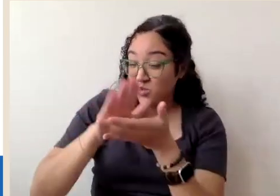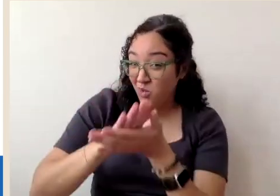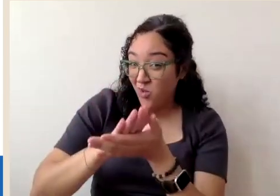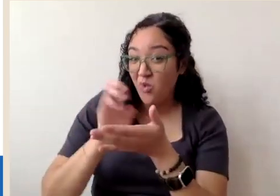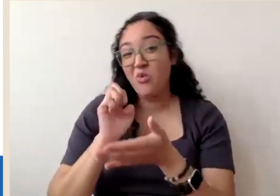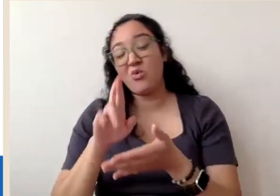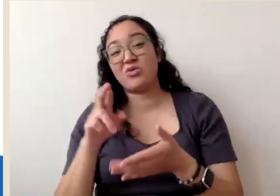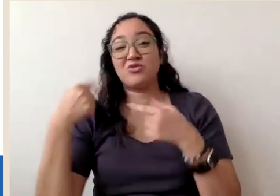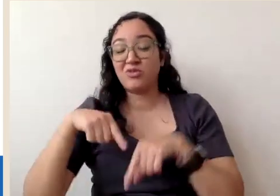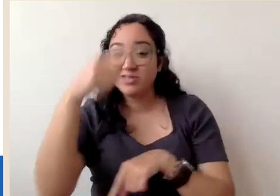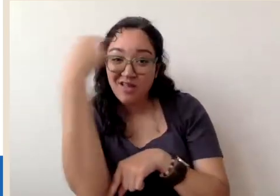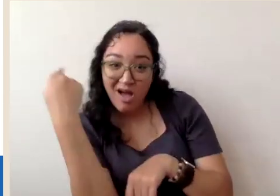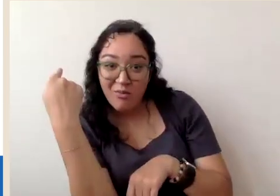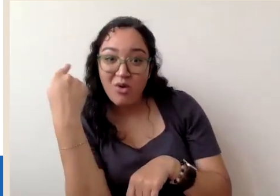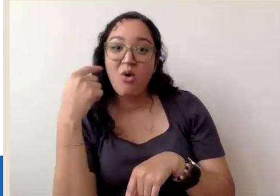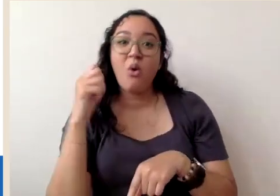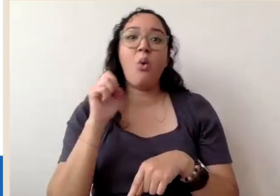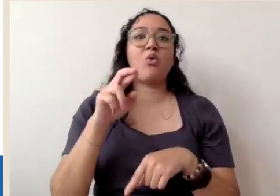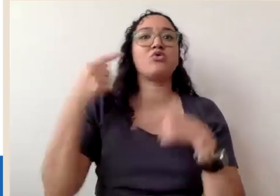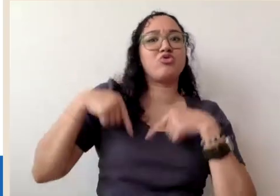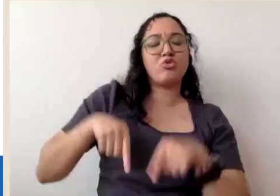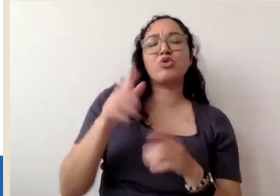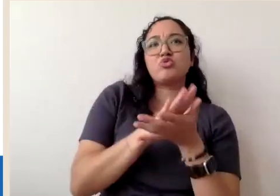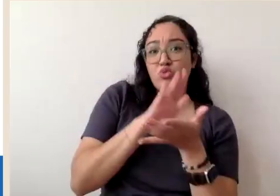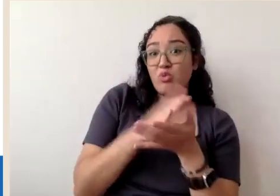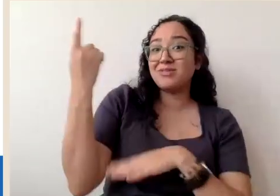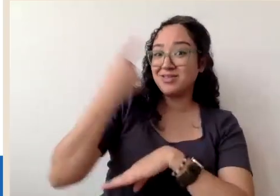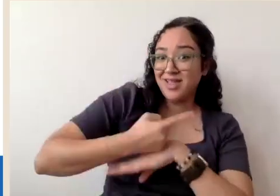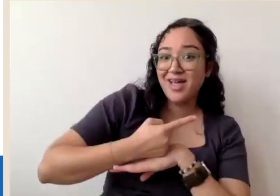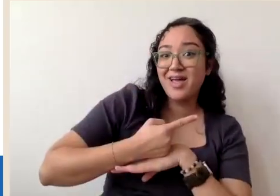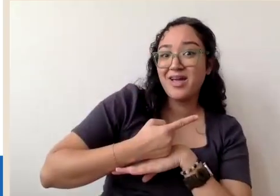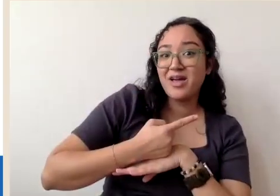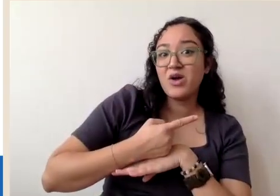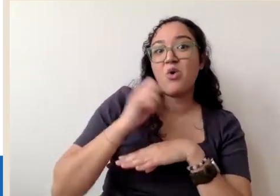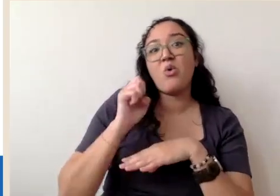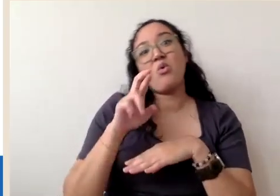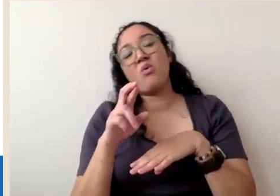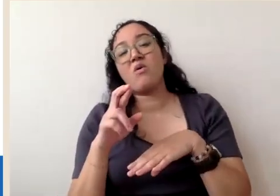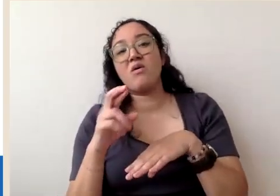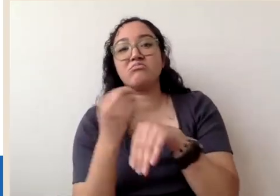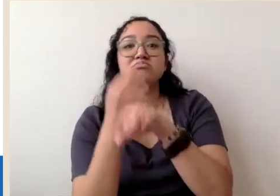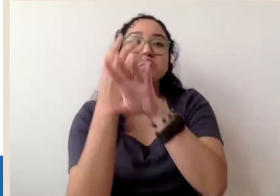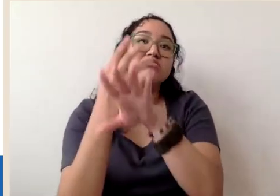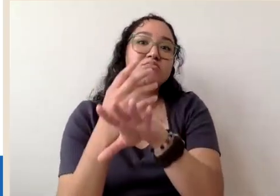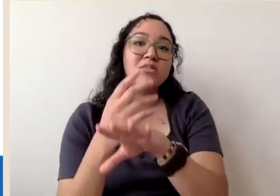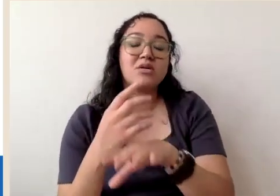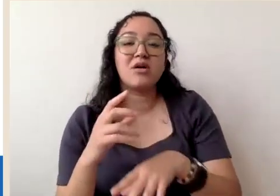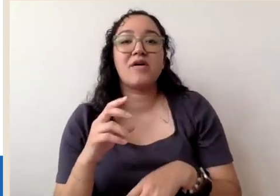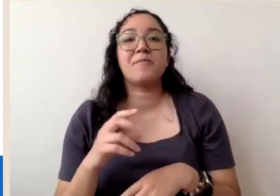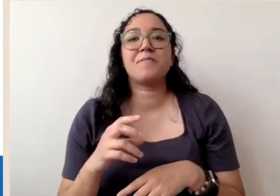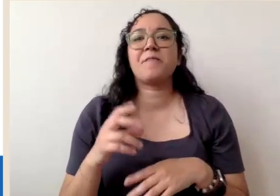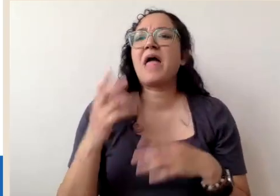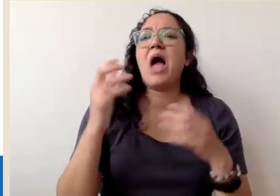school program? Is this something we want to have during the school day? Or maybe something that we want to offer virtually? When would you provide it?